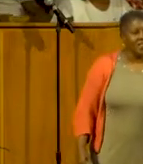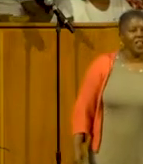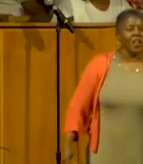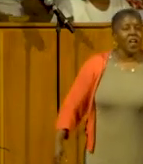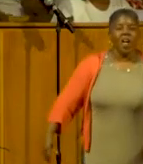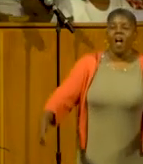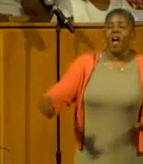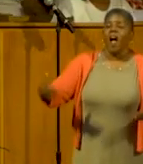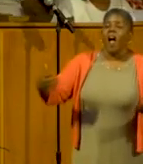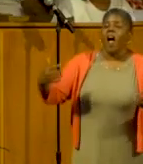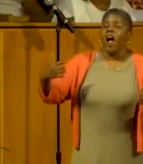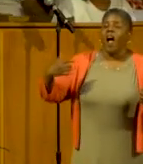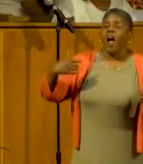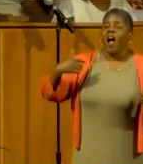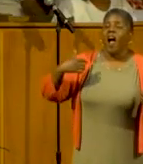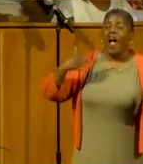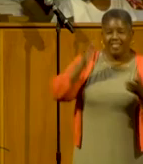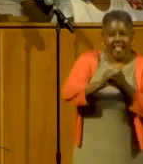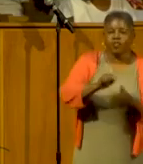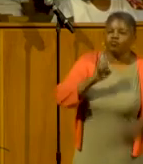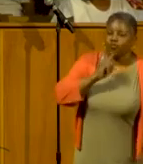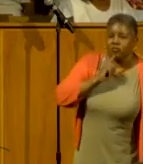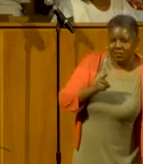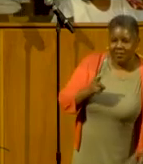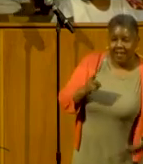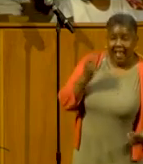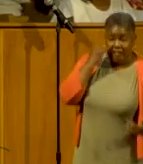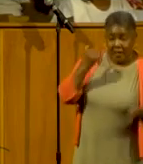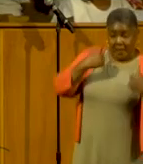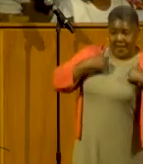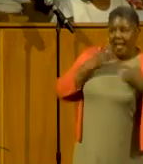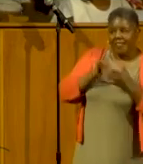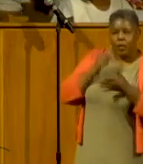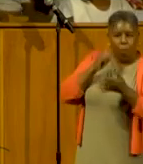So I don't want to act like that's not a reality.